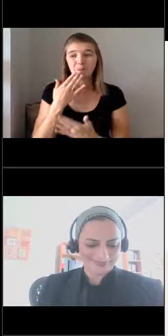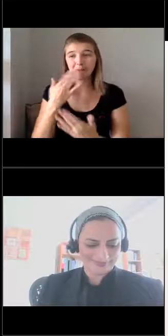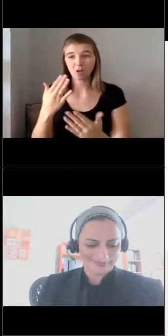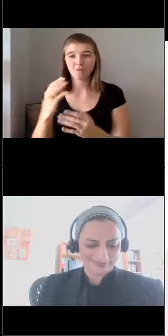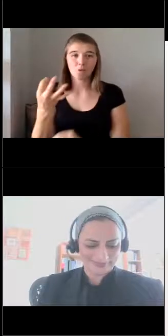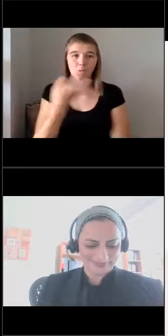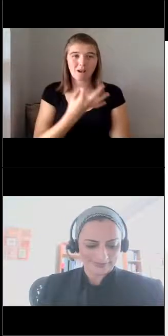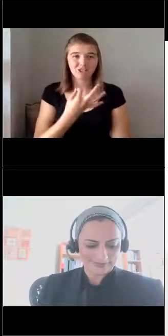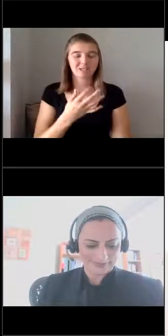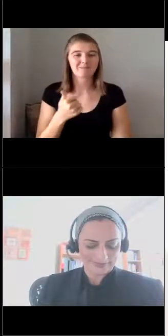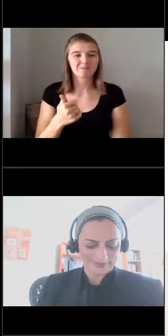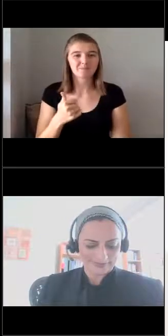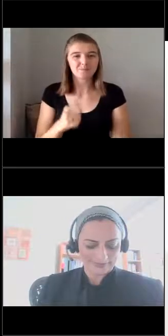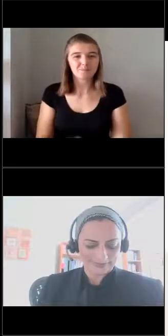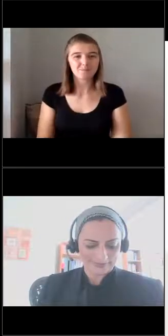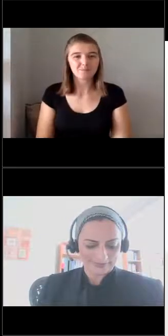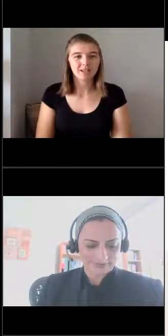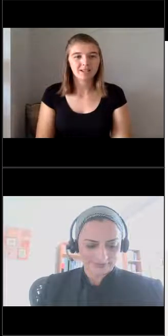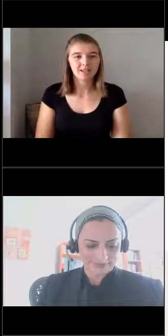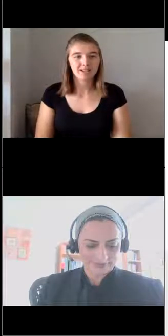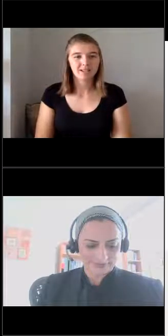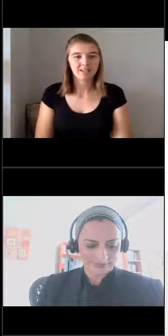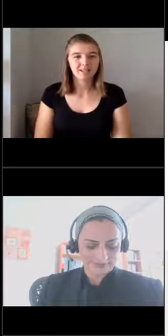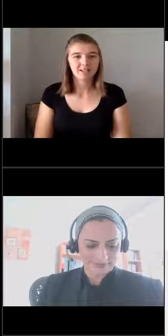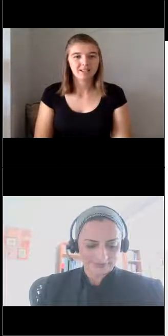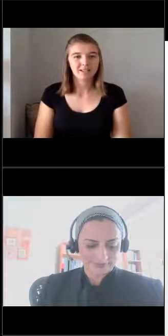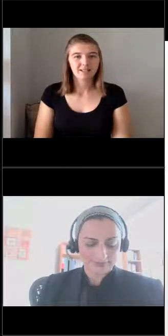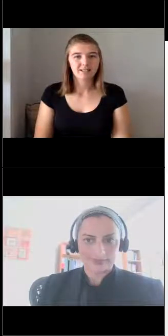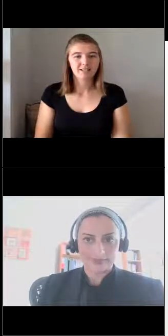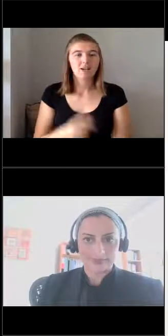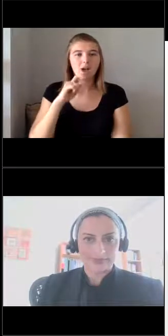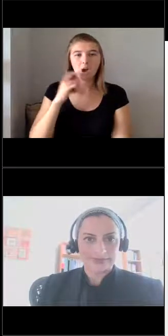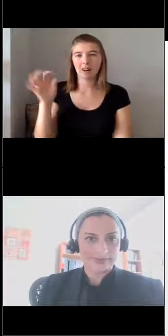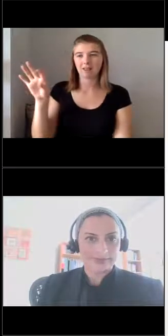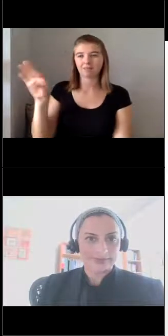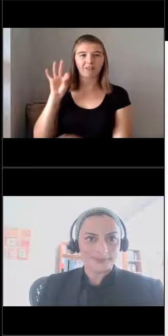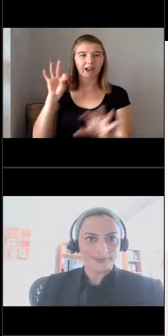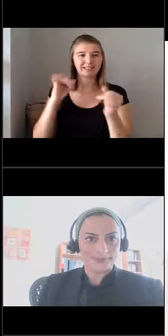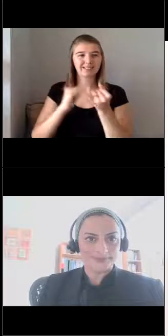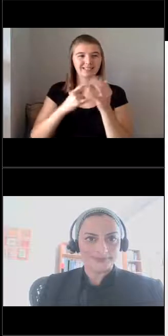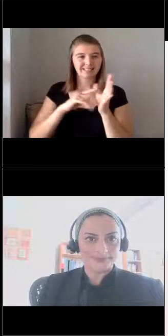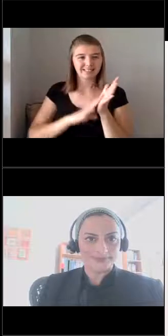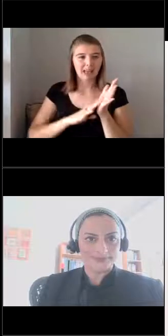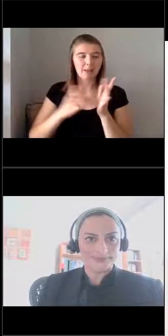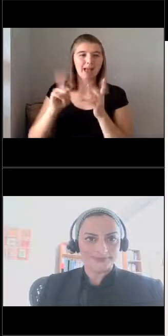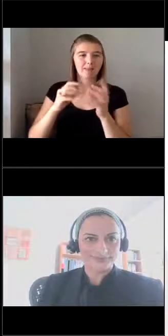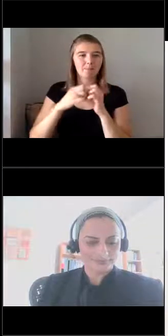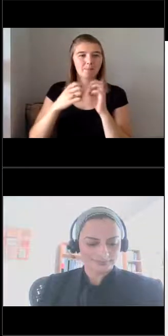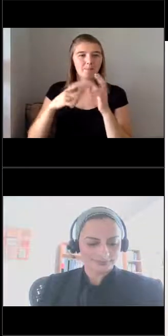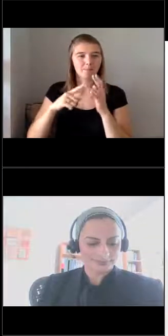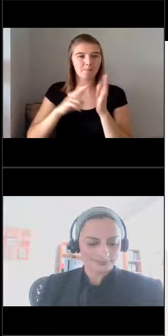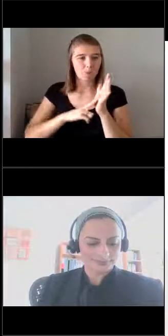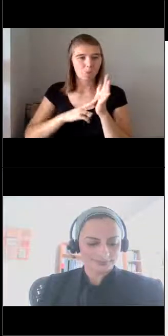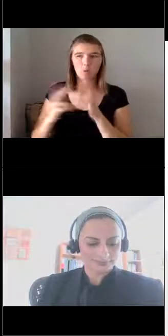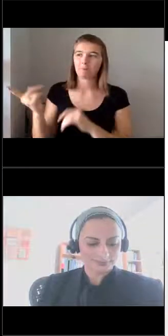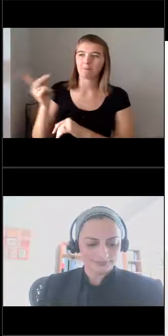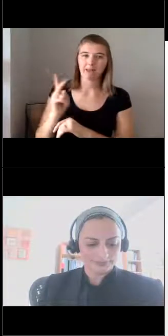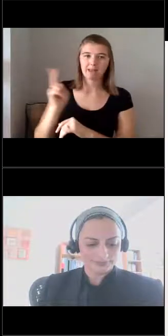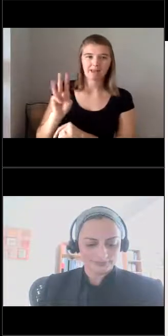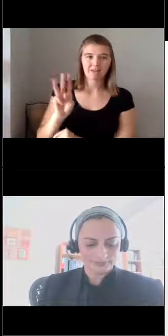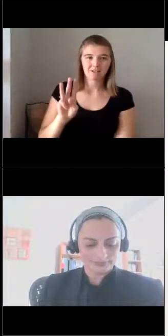question. Do you think this, in fact, I'm going to bring Sam and Boon back in for this as well, in case they have a perspective on